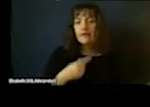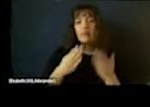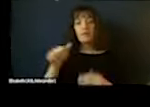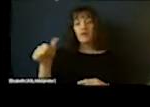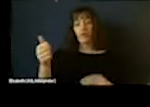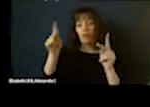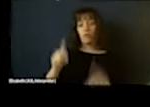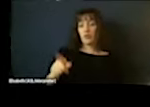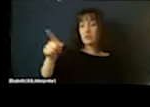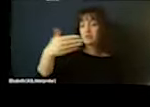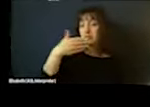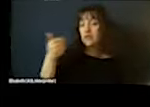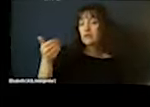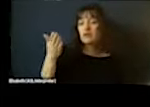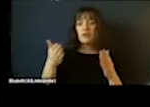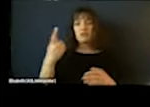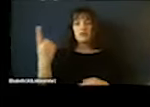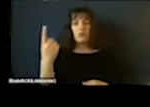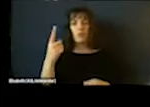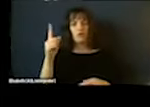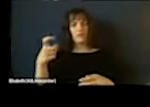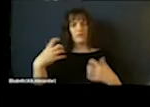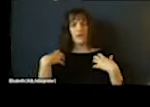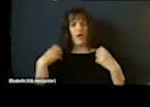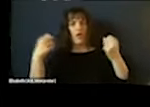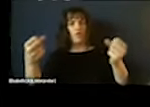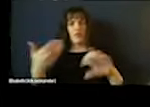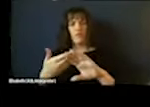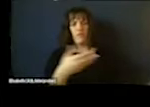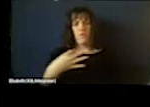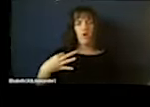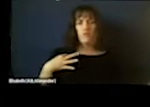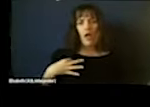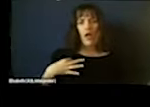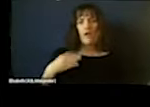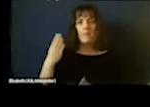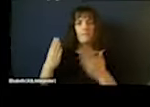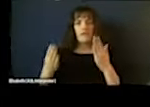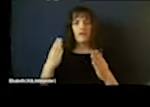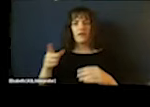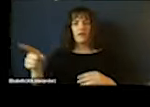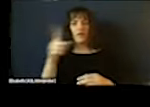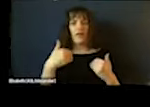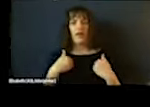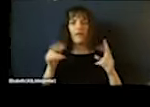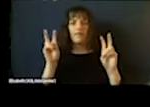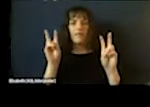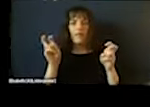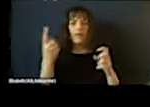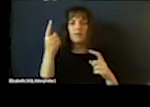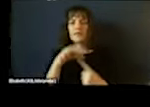like that. Maybe somebody should be healthy even before apply. Maybe somebody has a kind of special trait to be